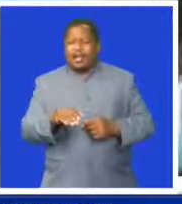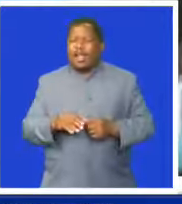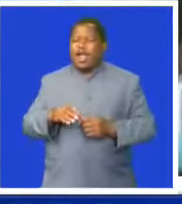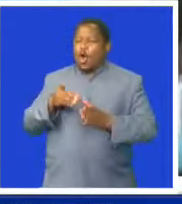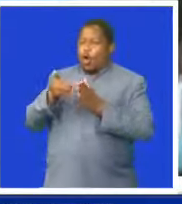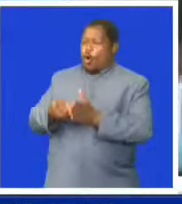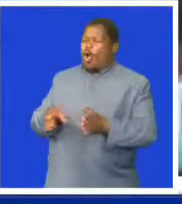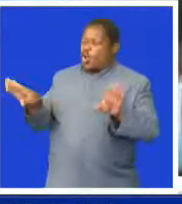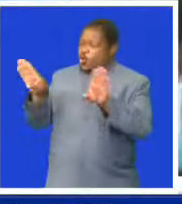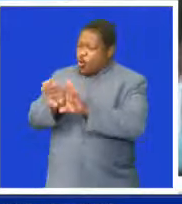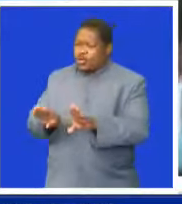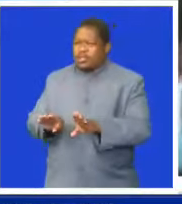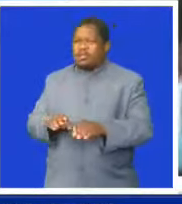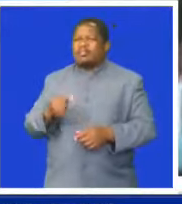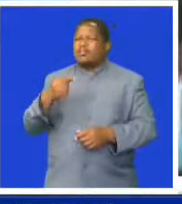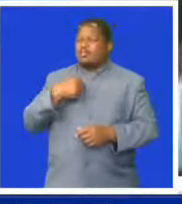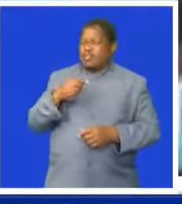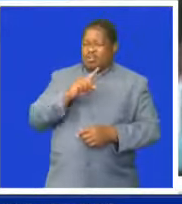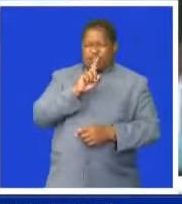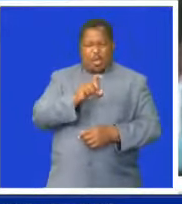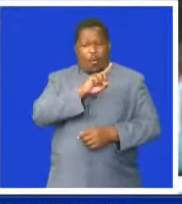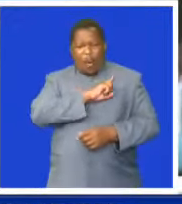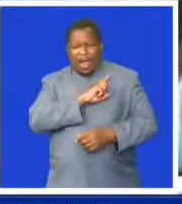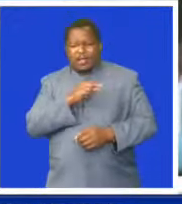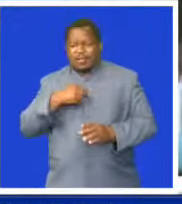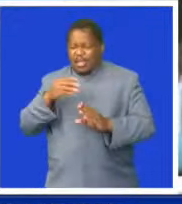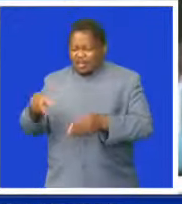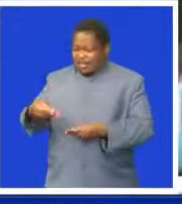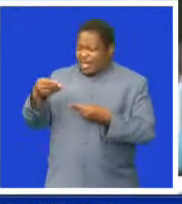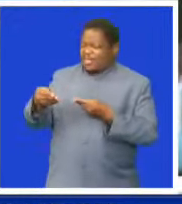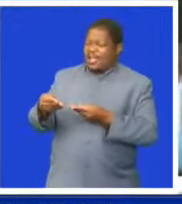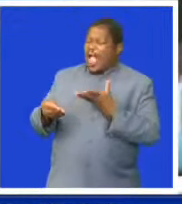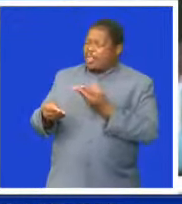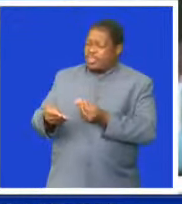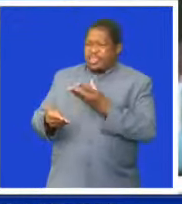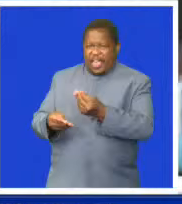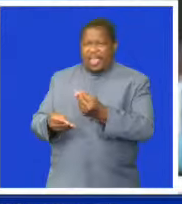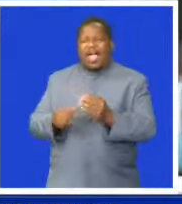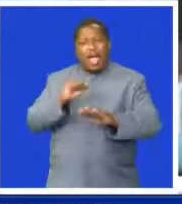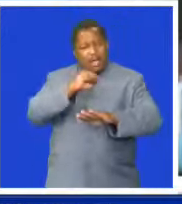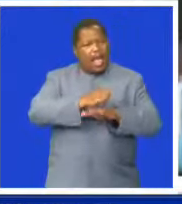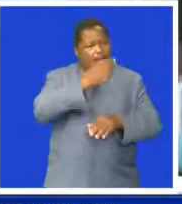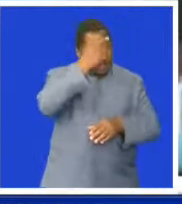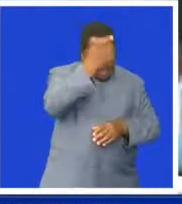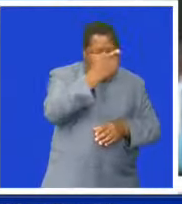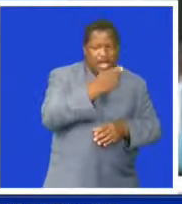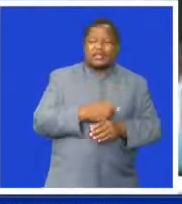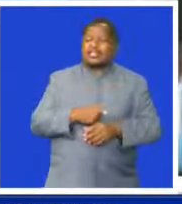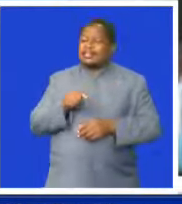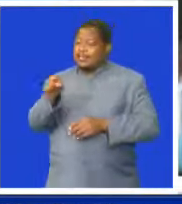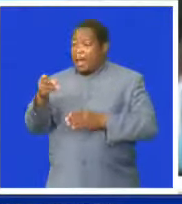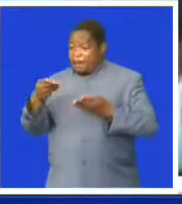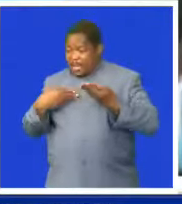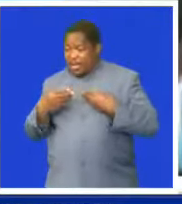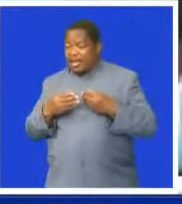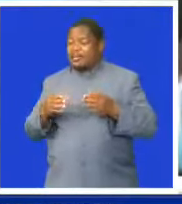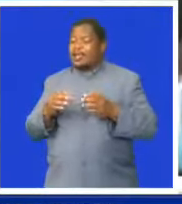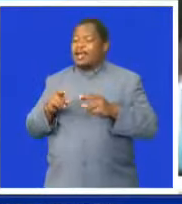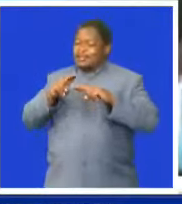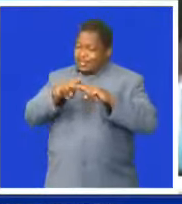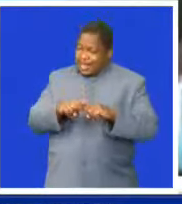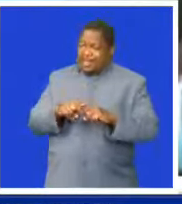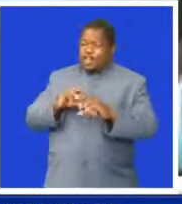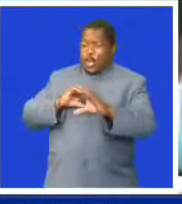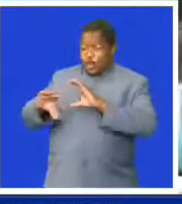profiles of the three companies that are mentioned in the Parousal of Janani? We are Mr. Speaker, we are the Prime Minister, we are the